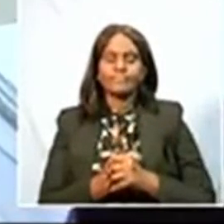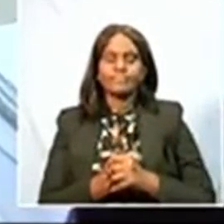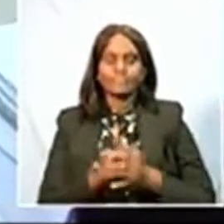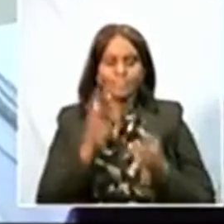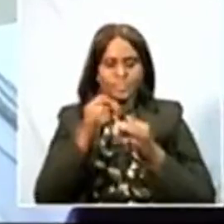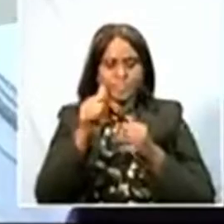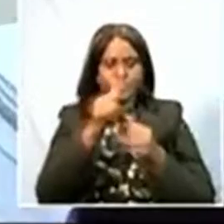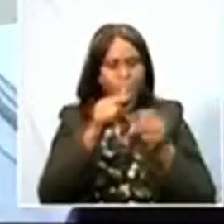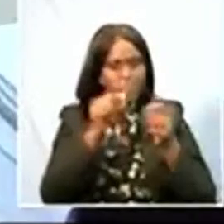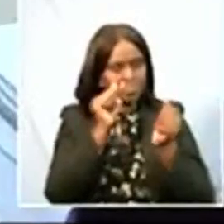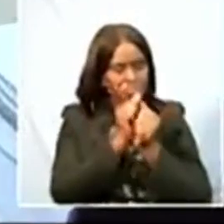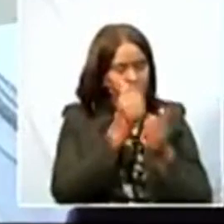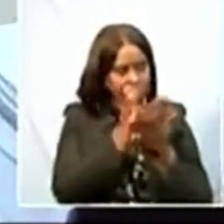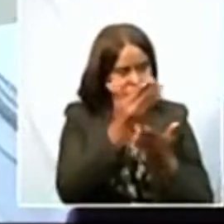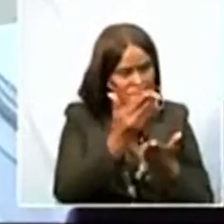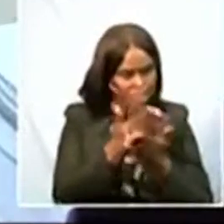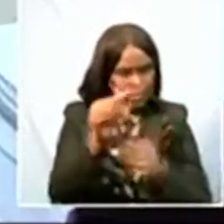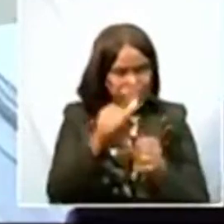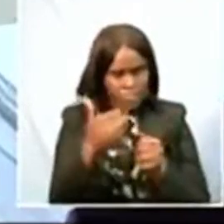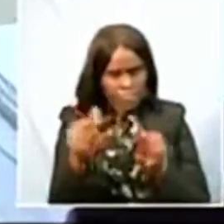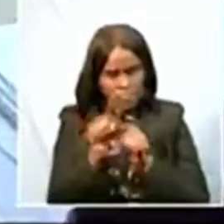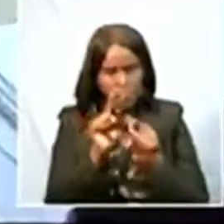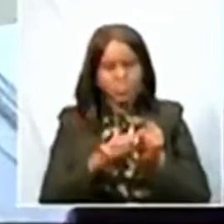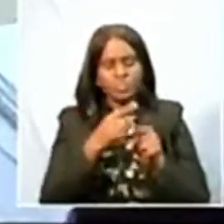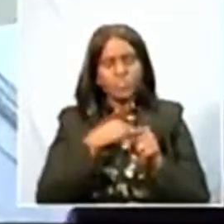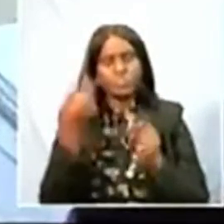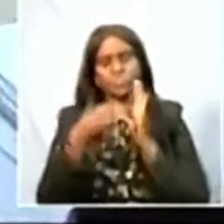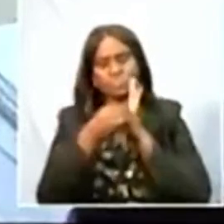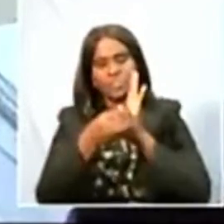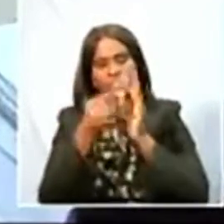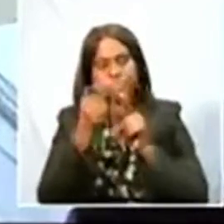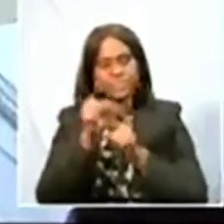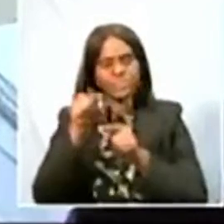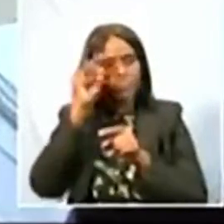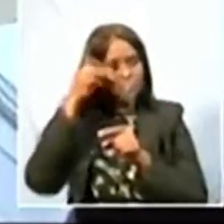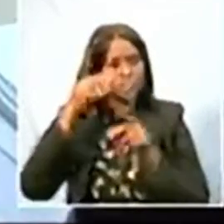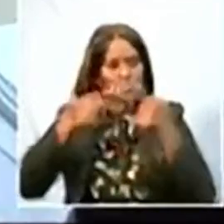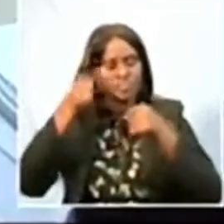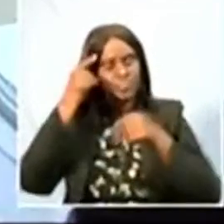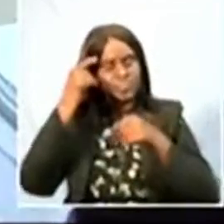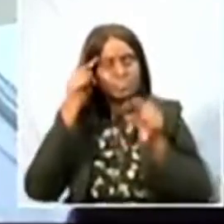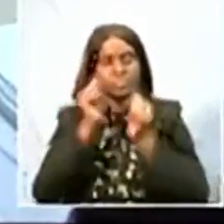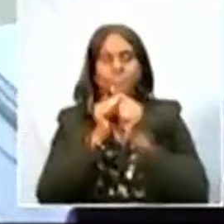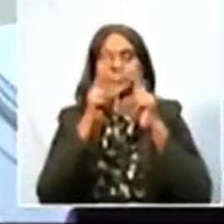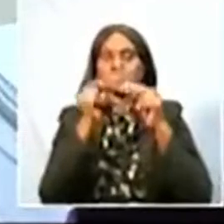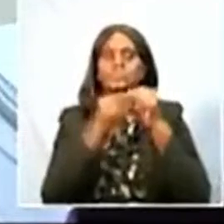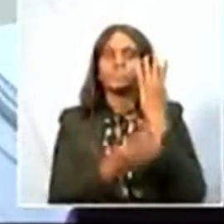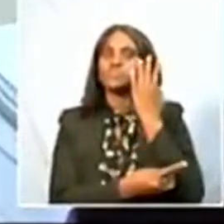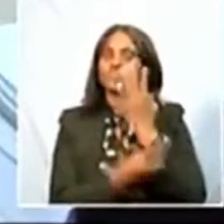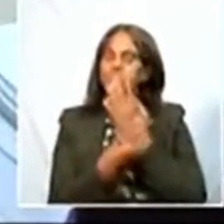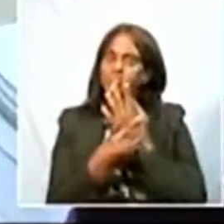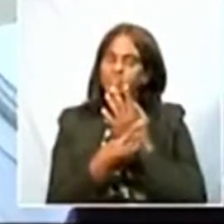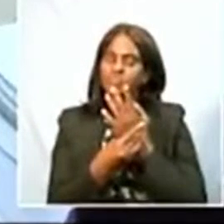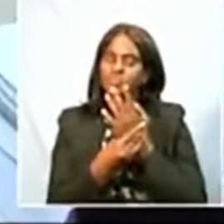If you are dealing with procurement of everything, there is always a guide from the Minister of Local Government and Rural Development.